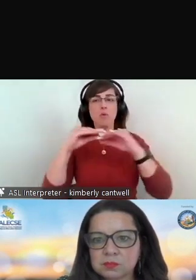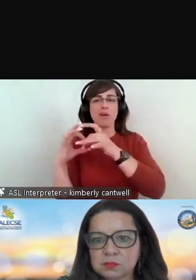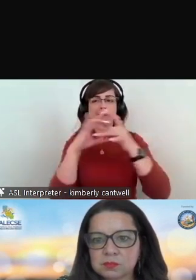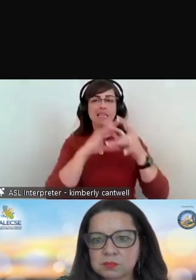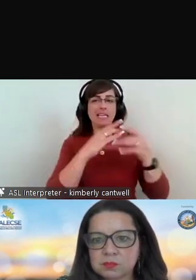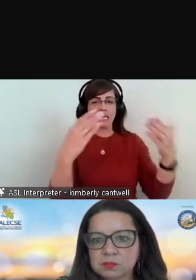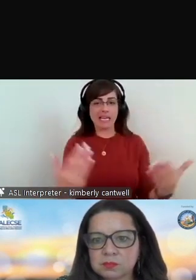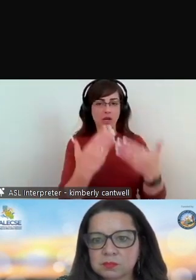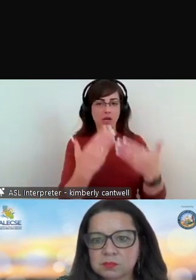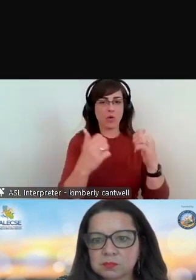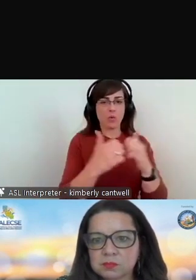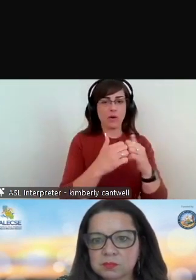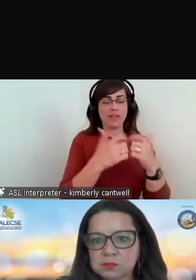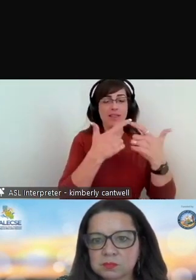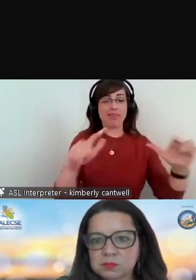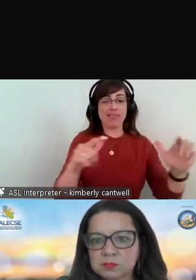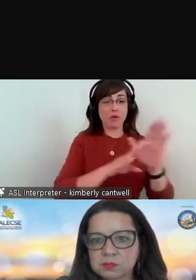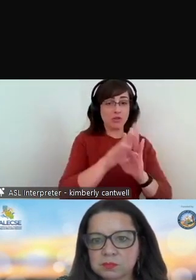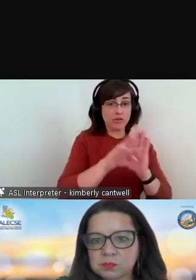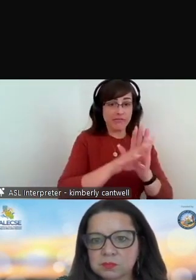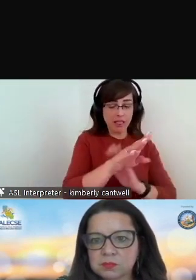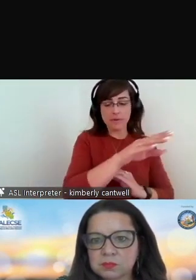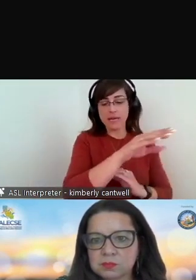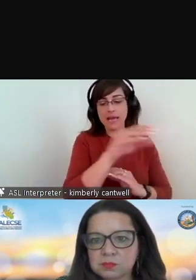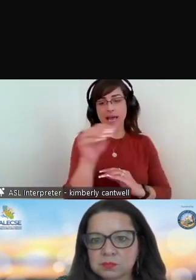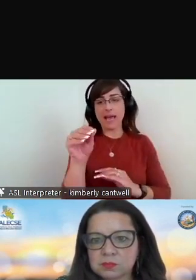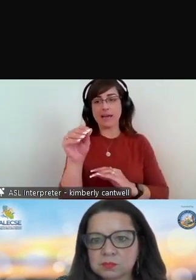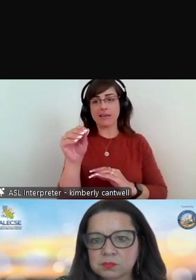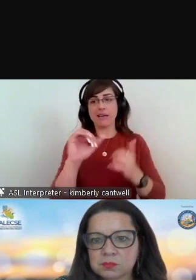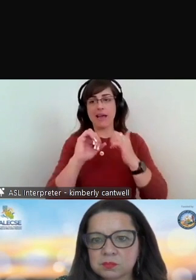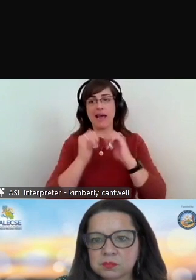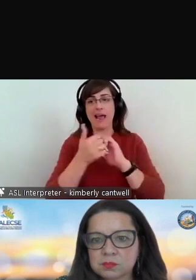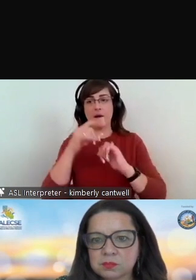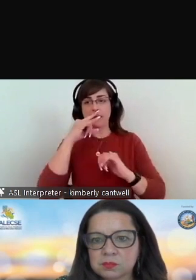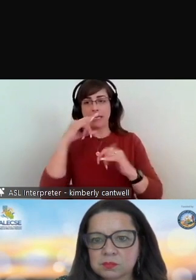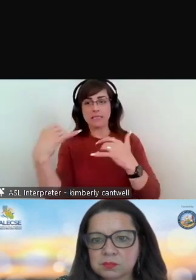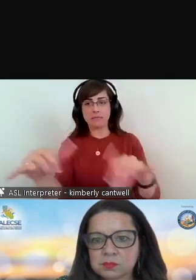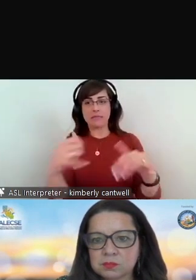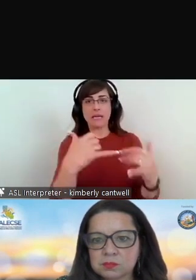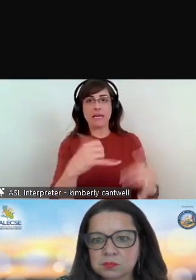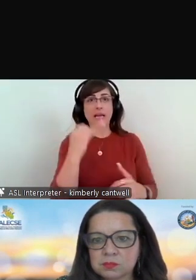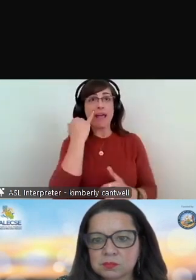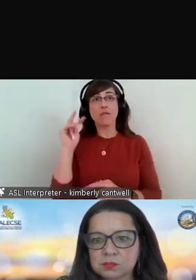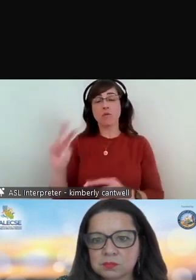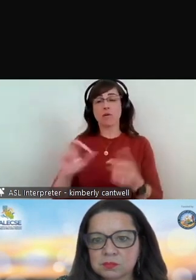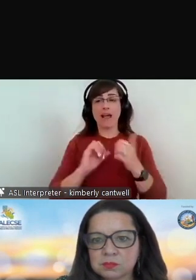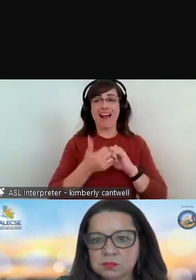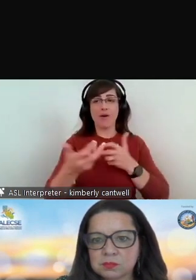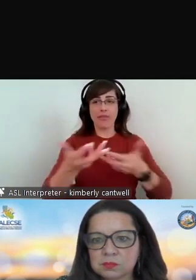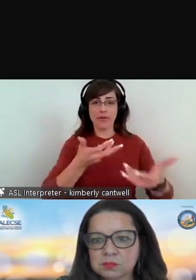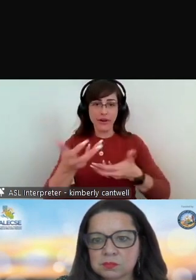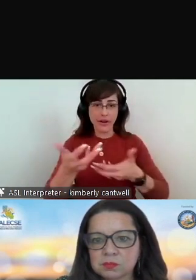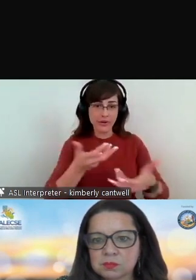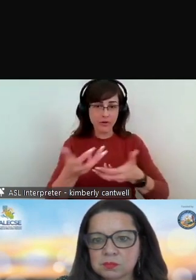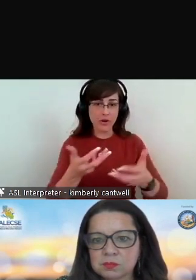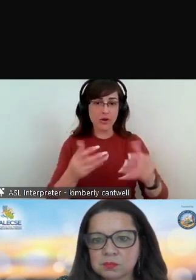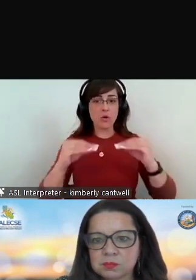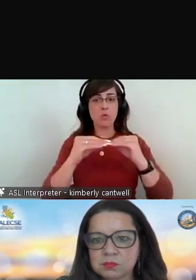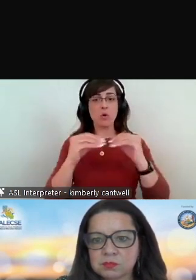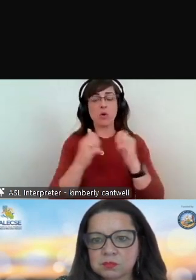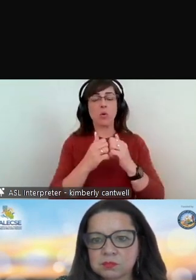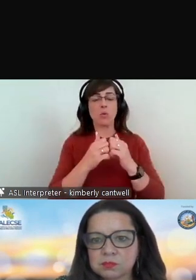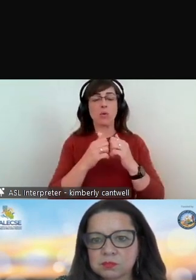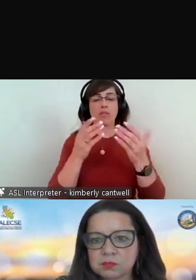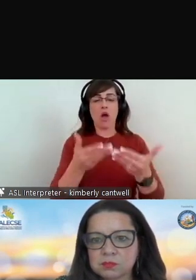here between language development and the way that kids are playing. If you look at how they're interacting more with objects and